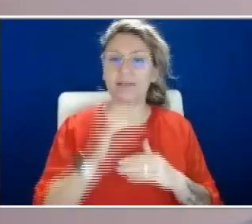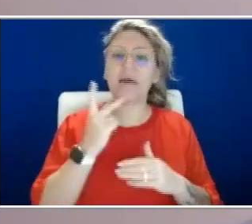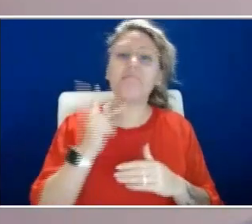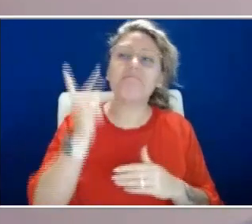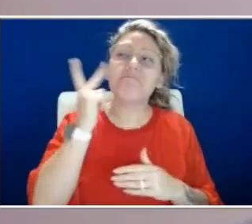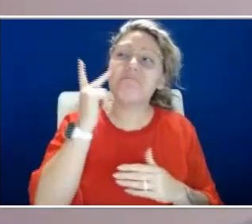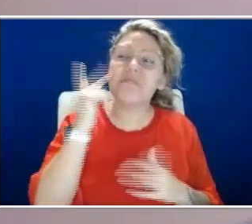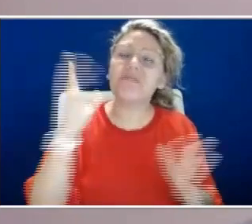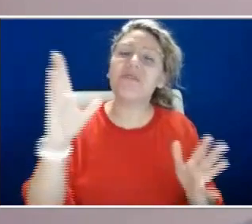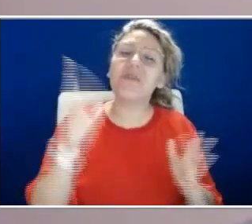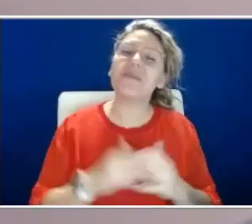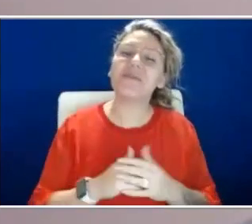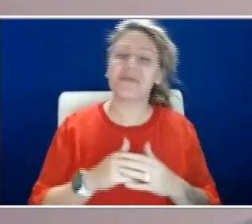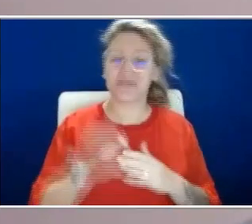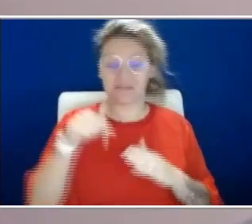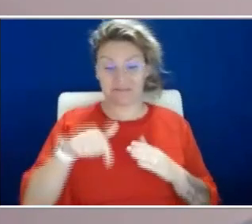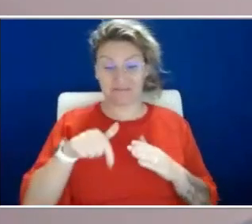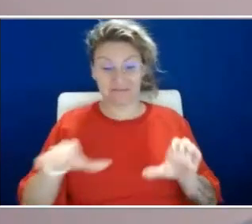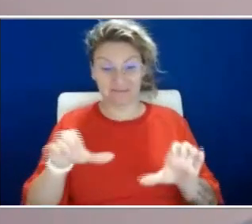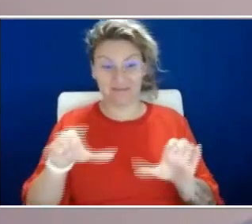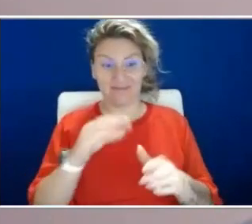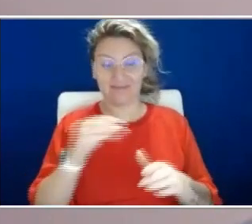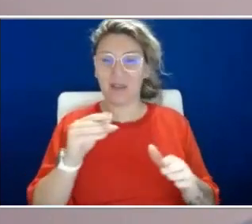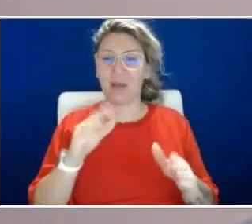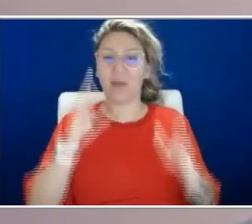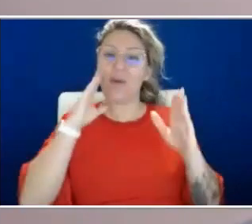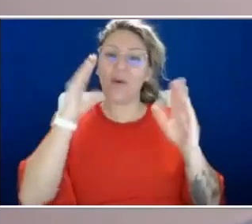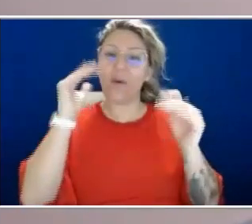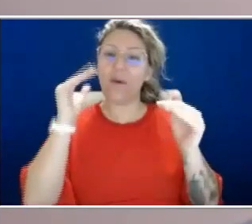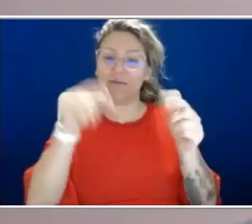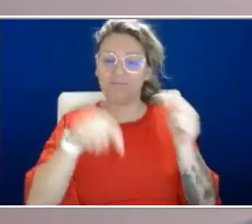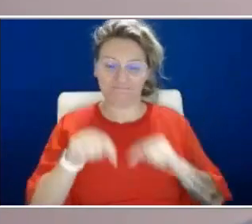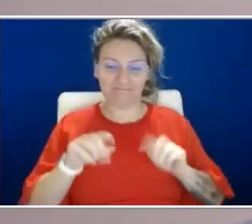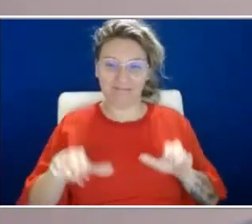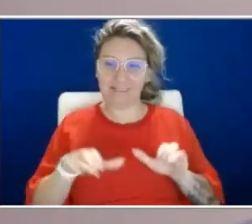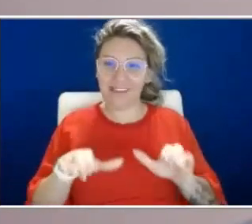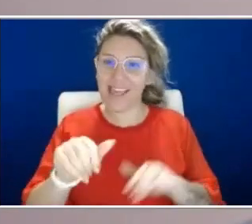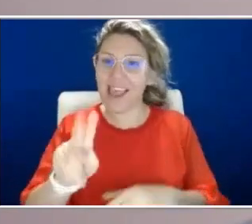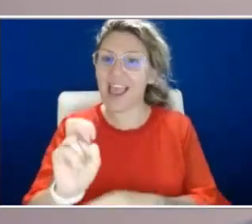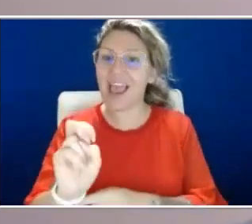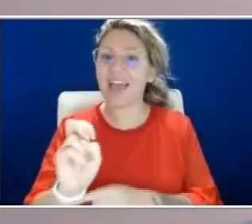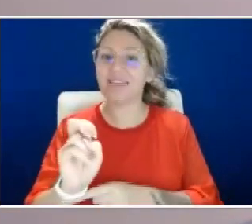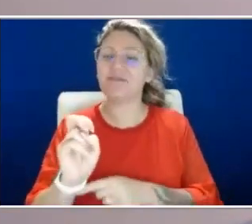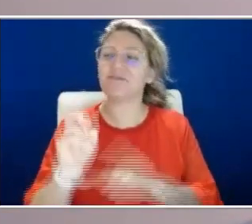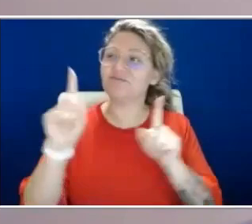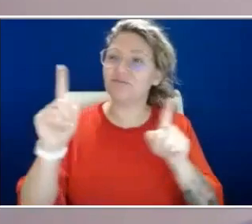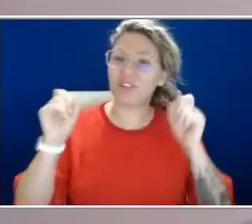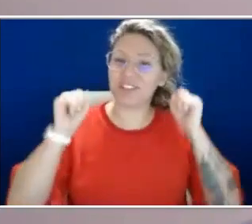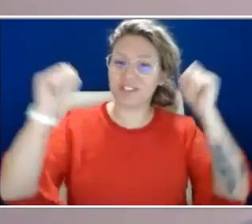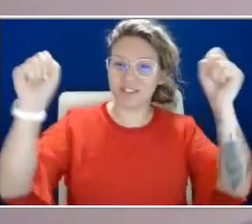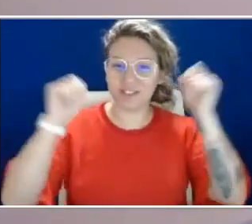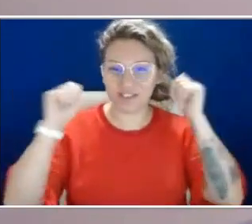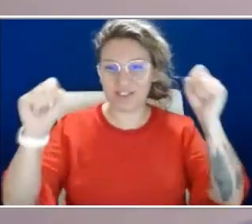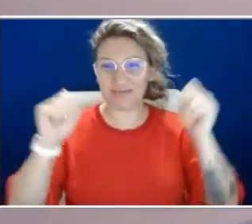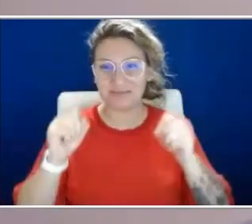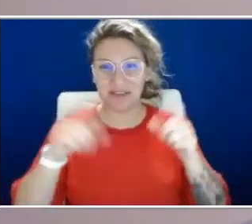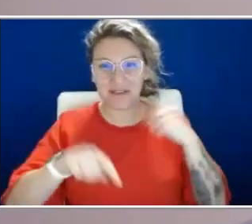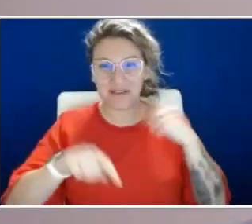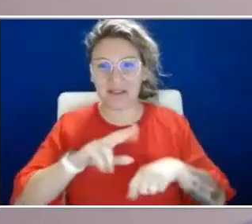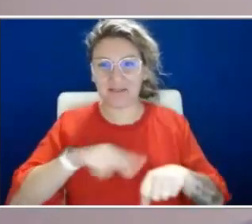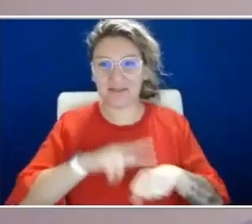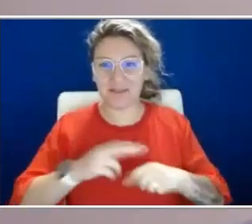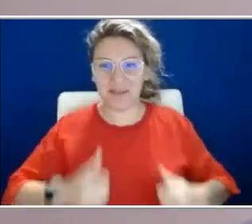this being done and hopefully getting back to being active, going to the gym, and just getting back to normal